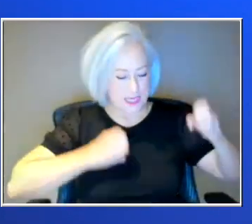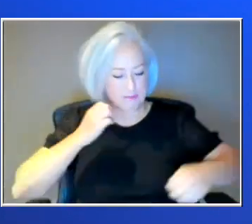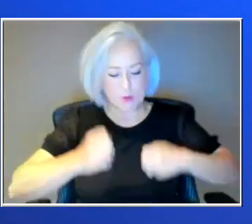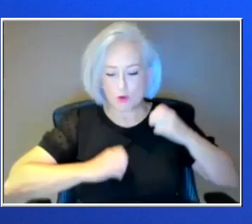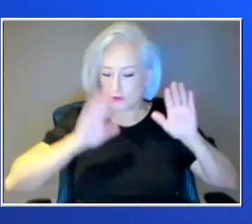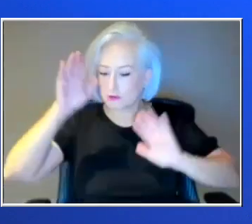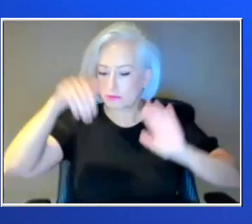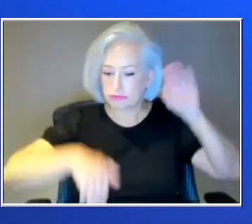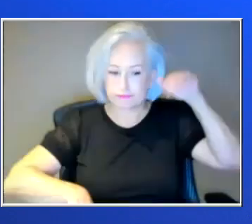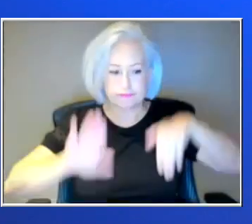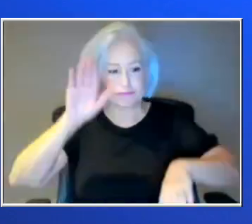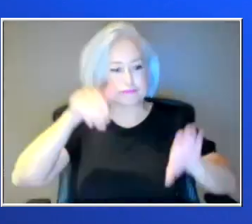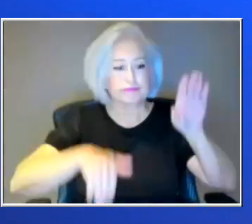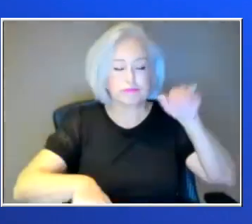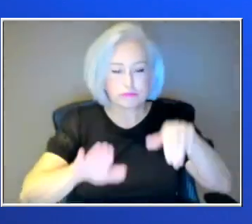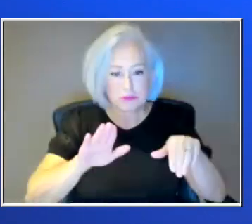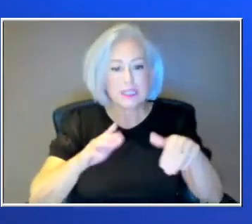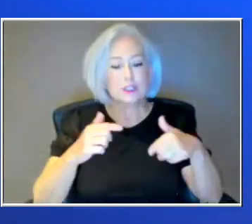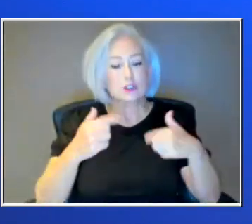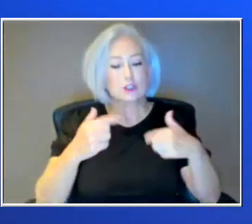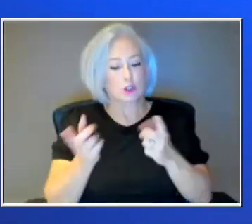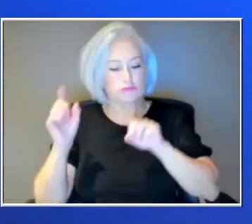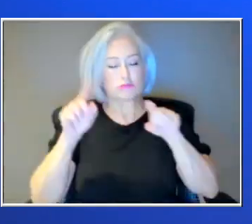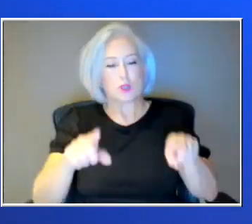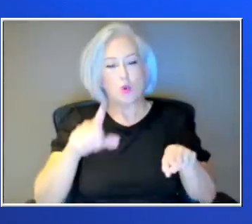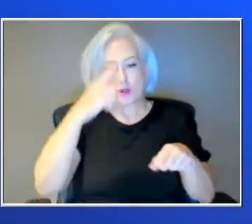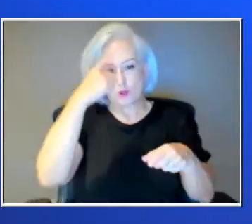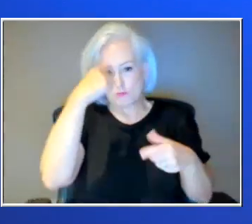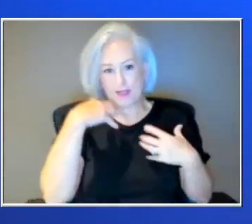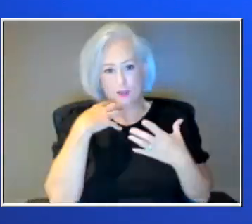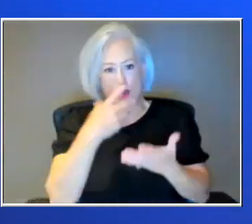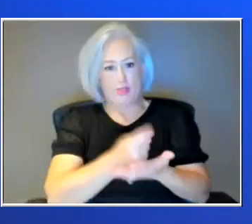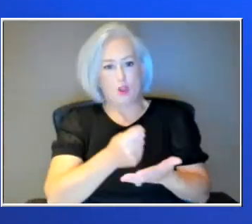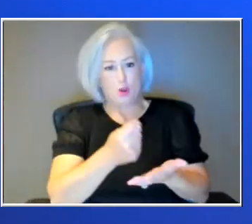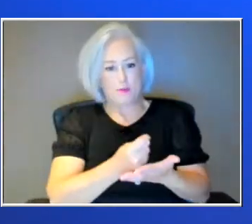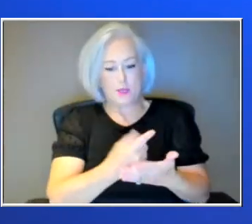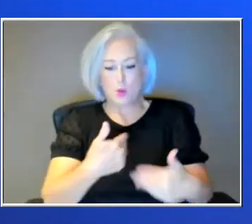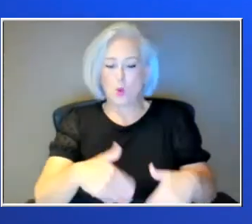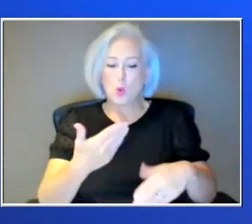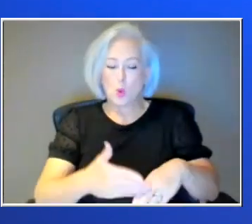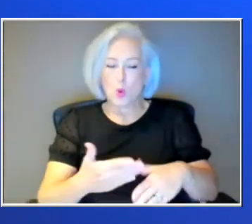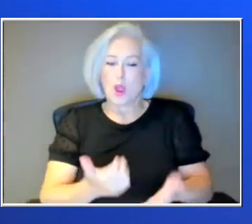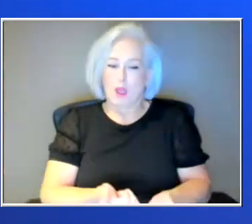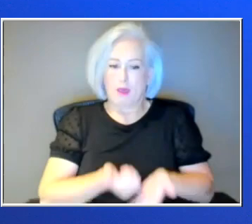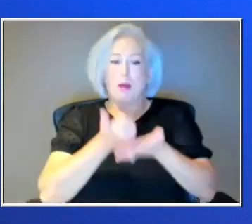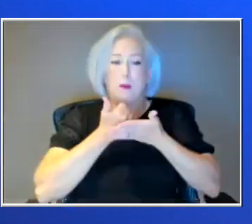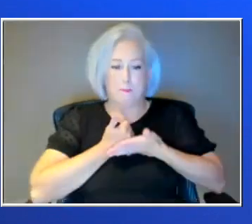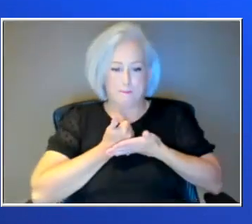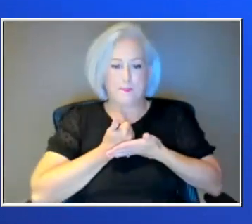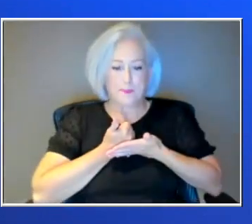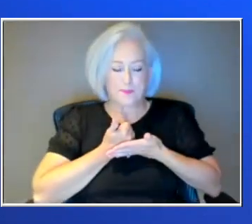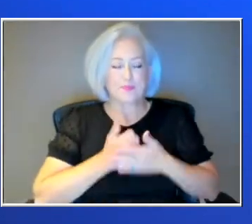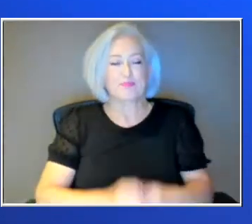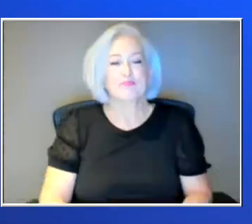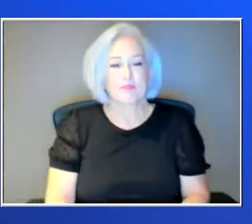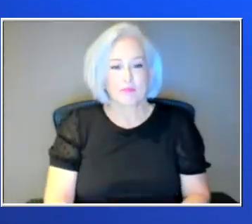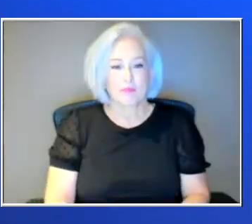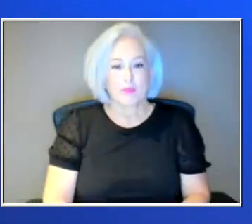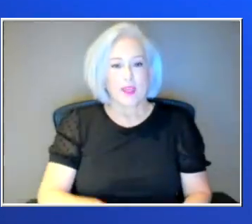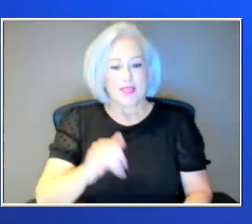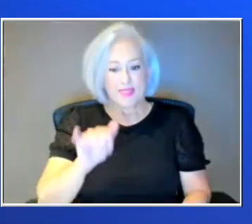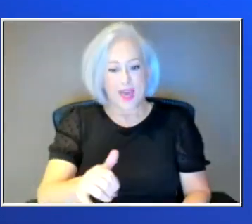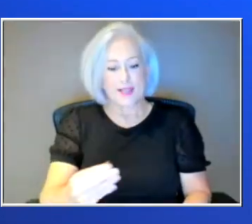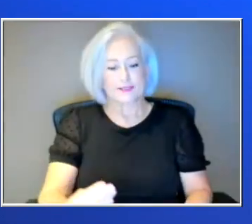so going to mental therapy has been a tremendous help for me and has made me hopeful